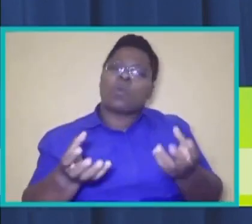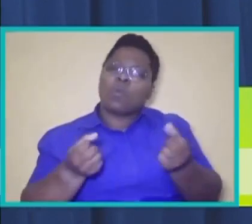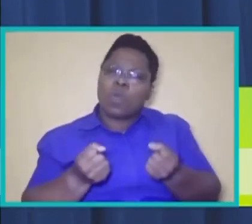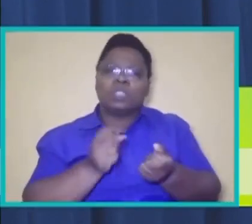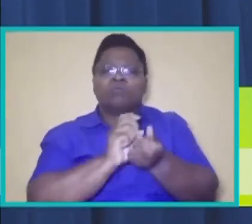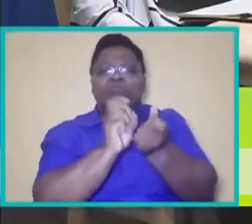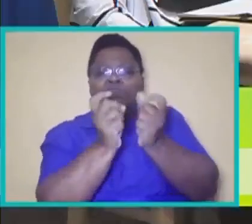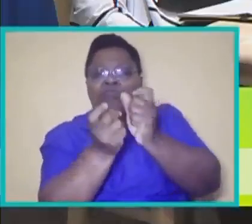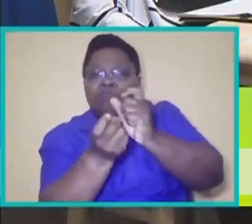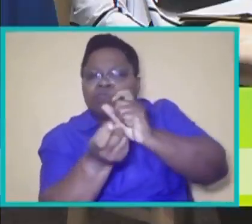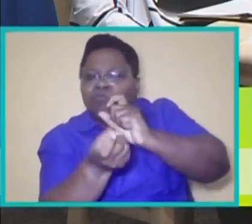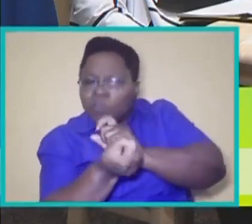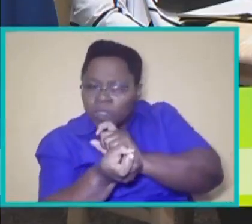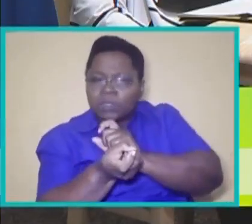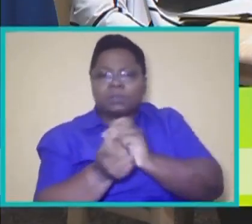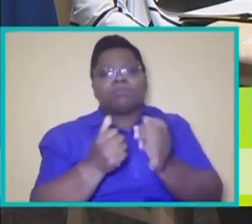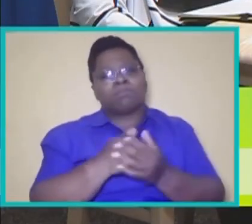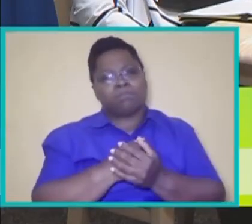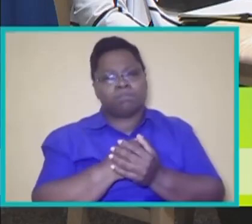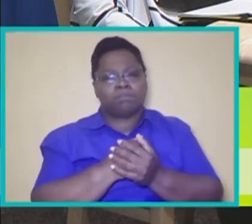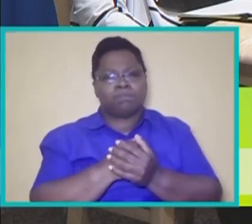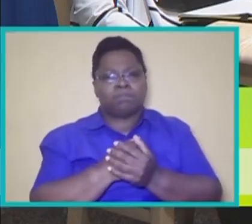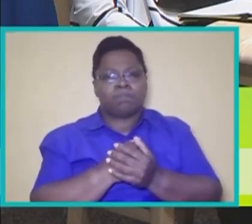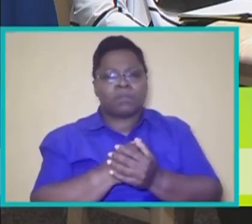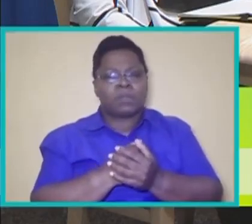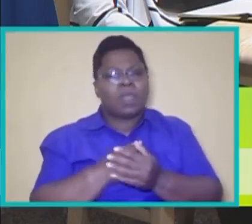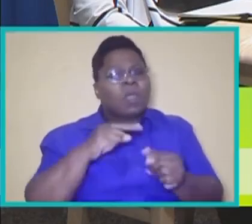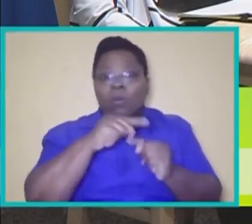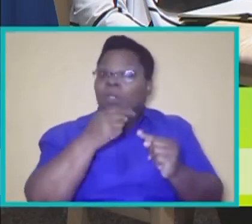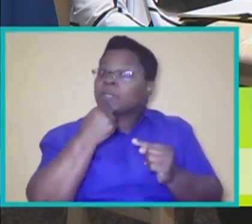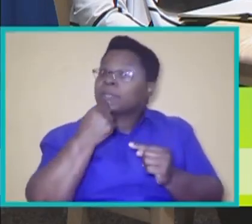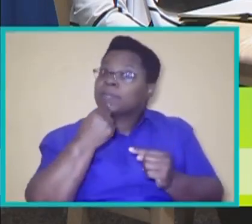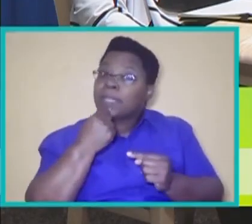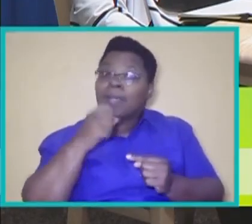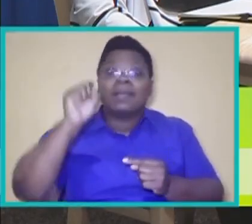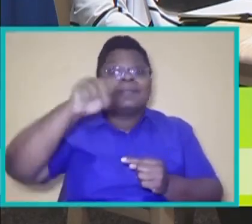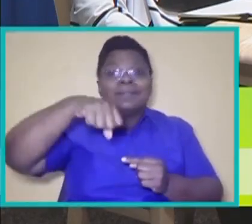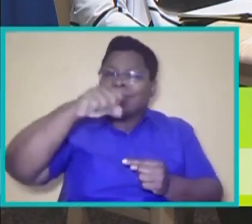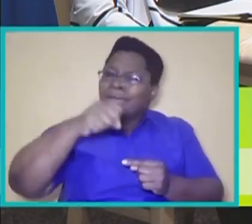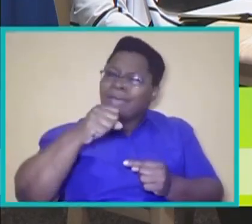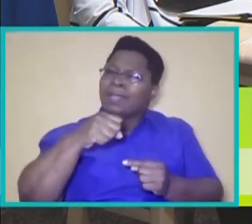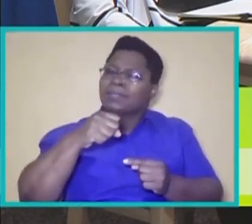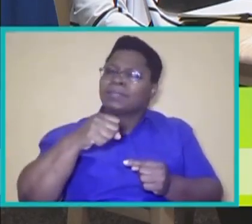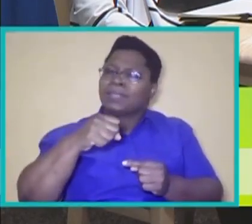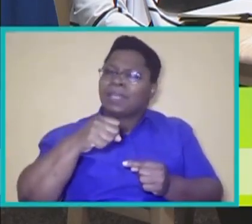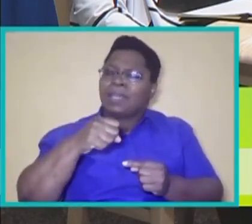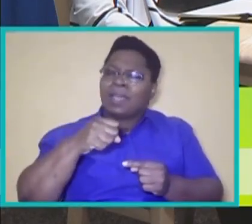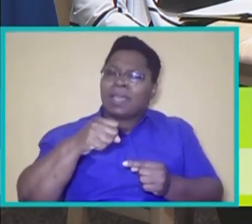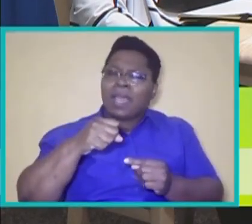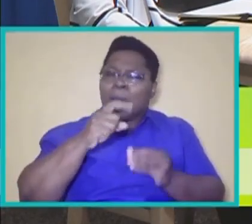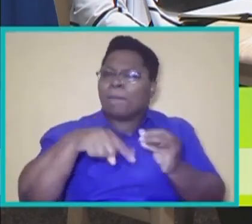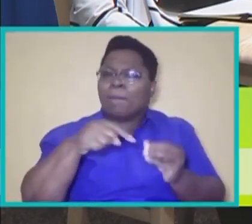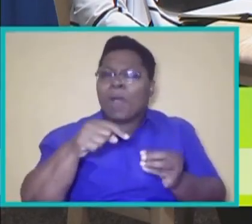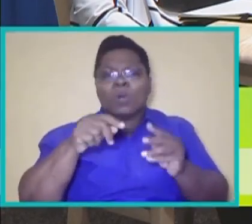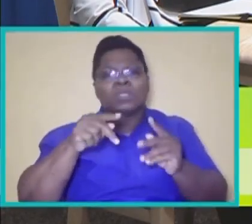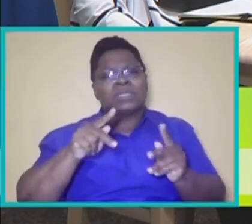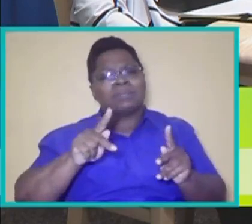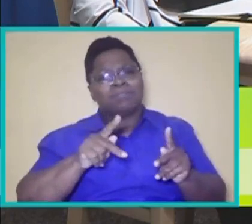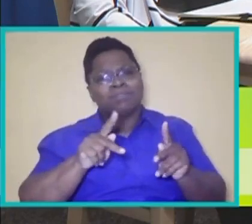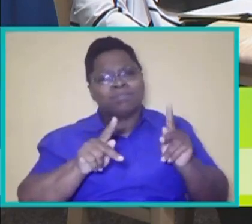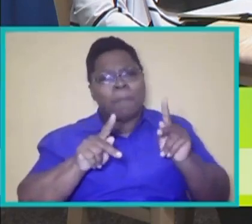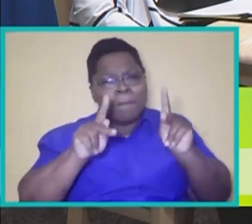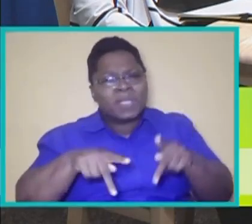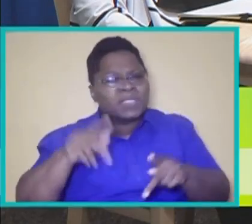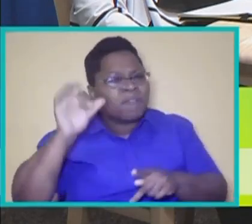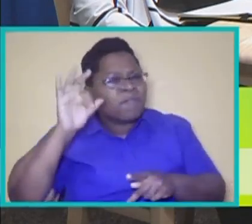But when you say, yes, you agree with the individual's comment and there should be a system put in place, I can